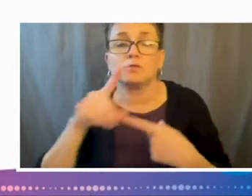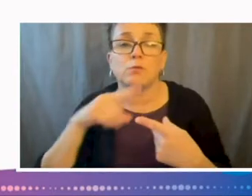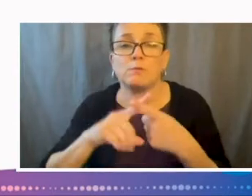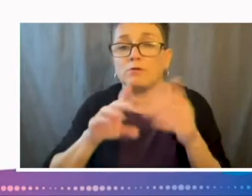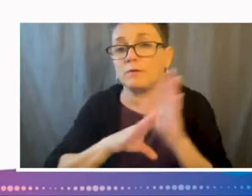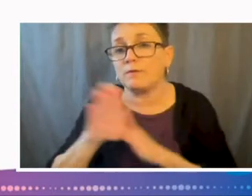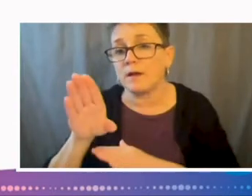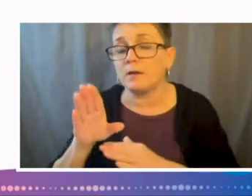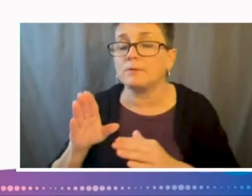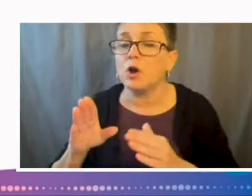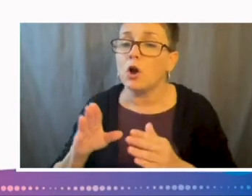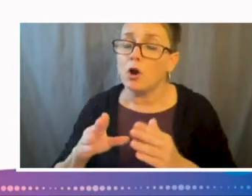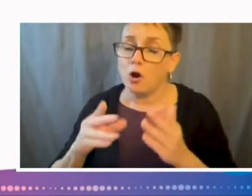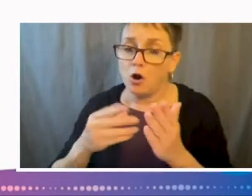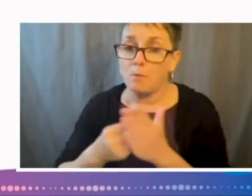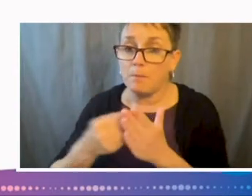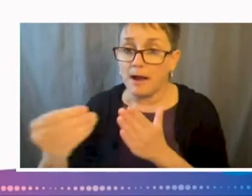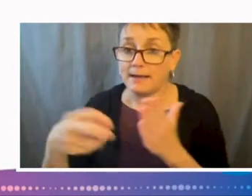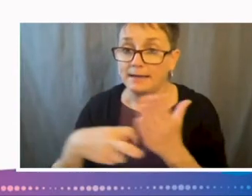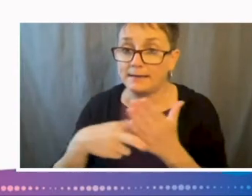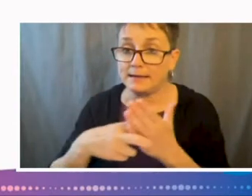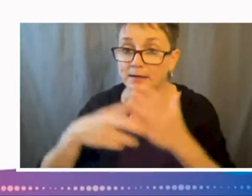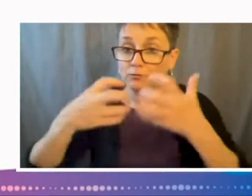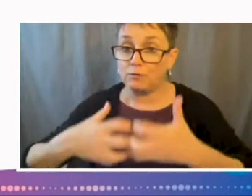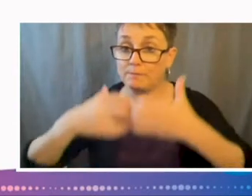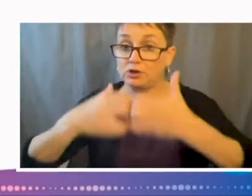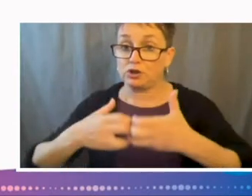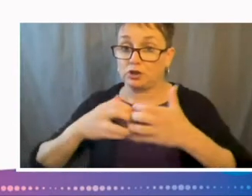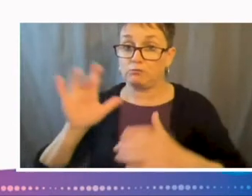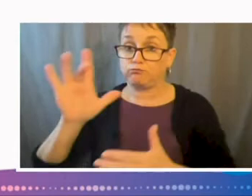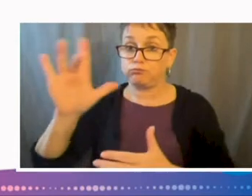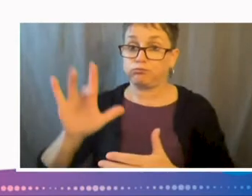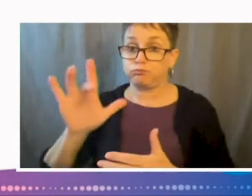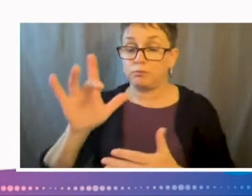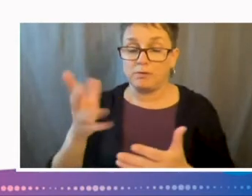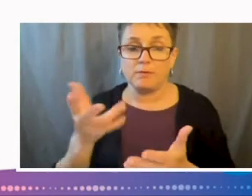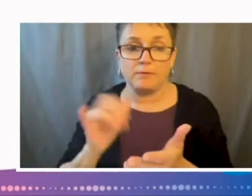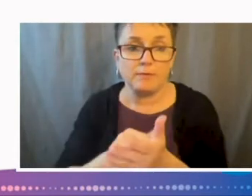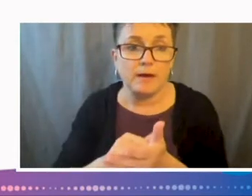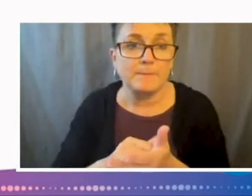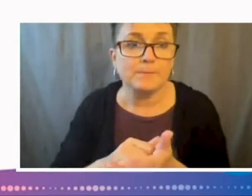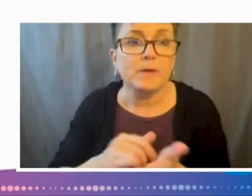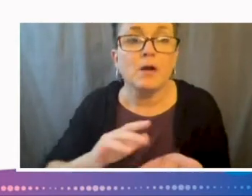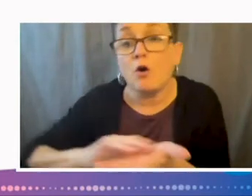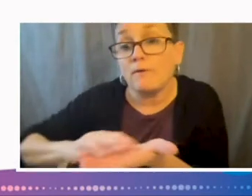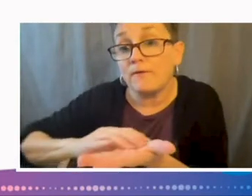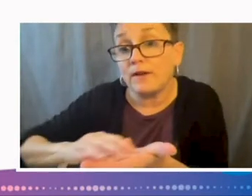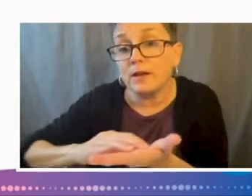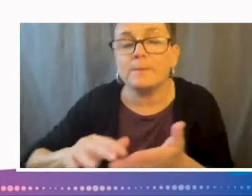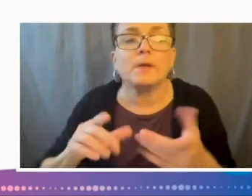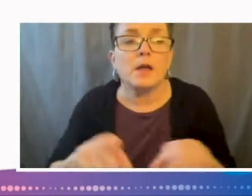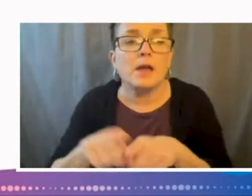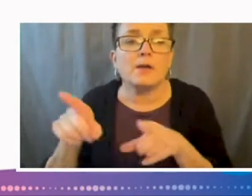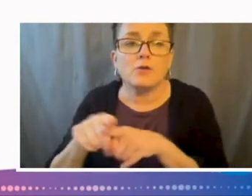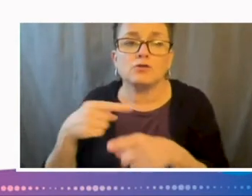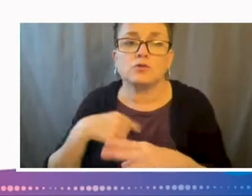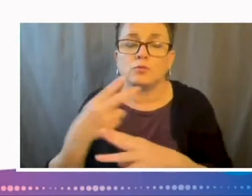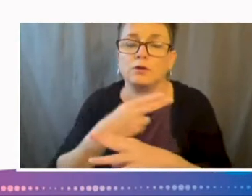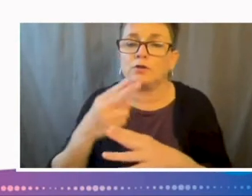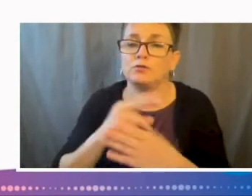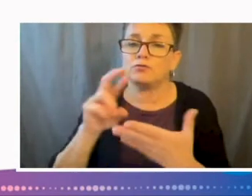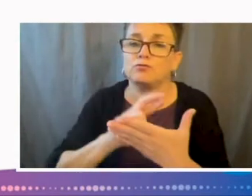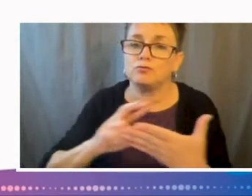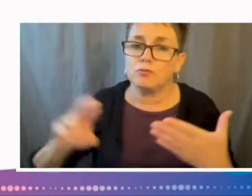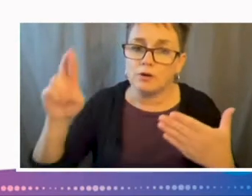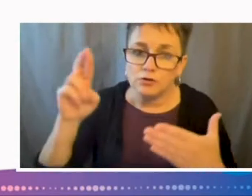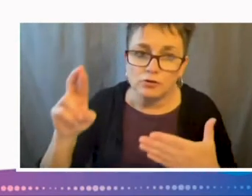apps, as two examples. And we've engaged the Rutgers Center for Advanced Infrastructure and Transportation,